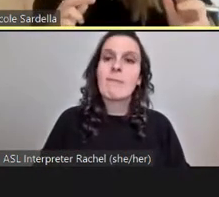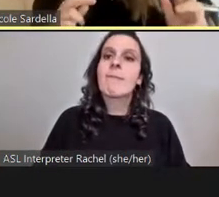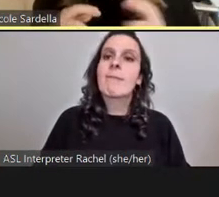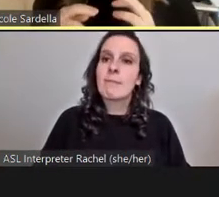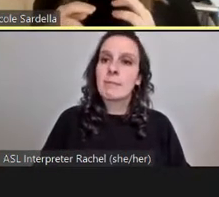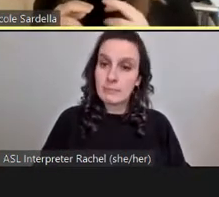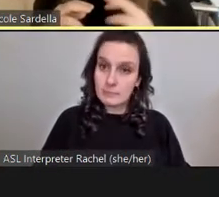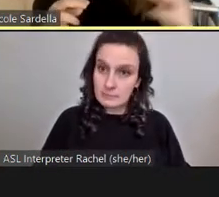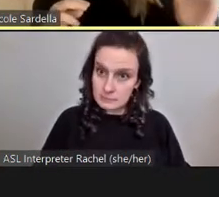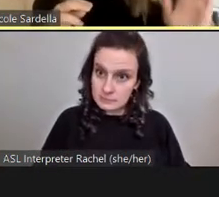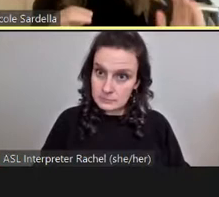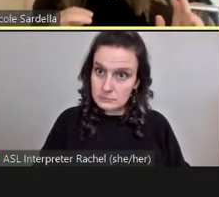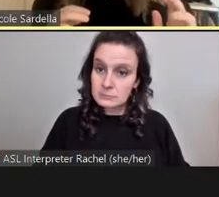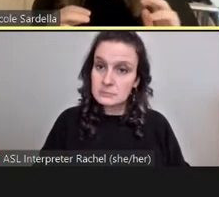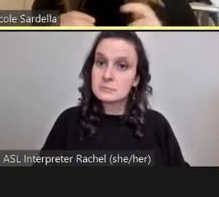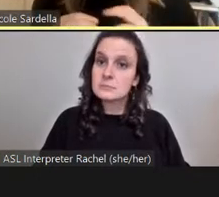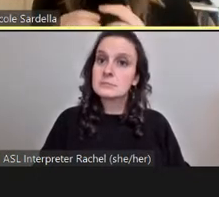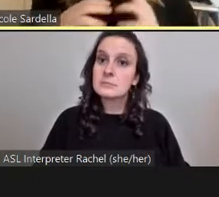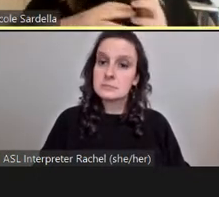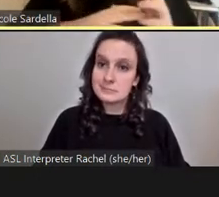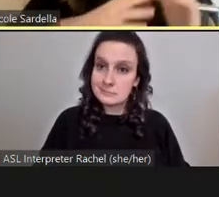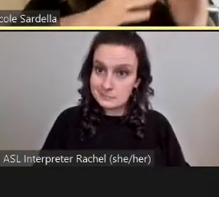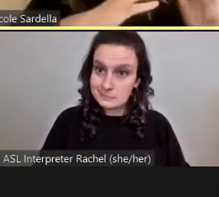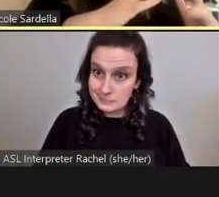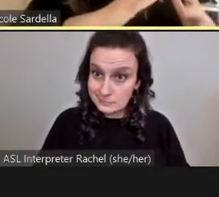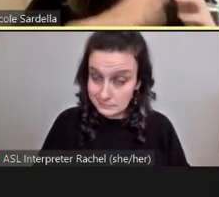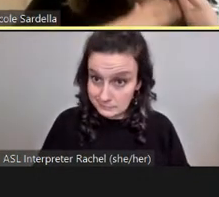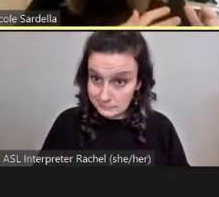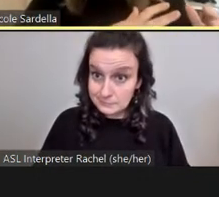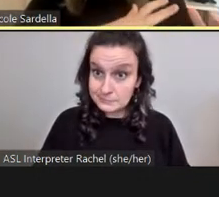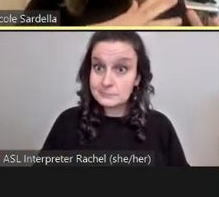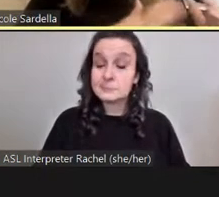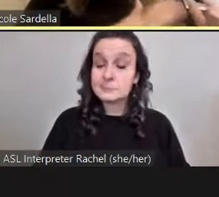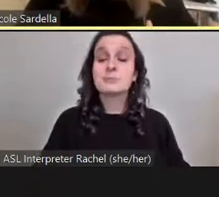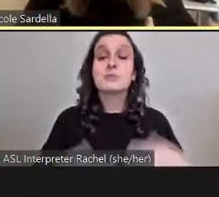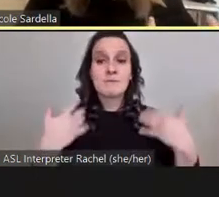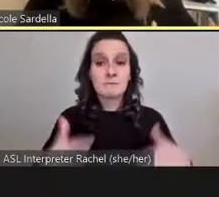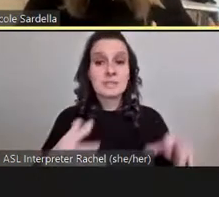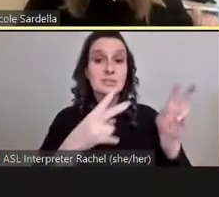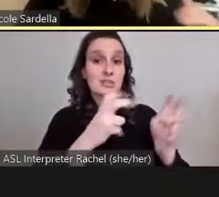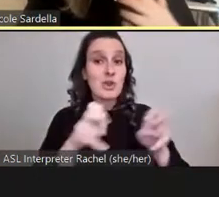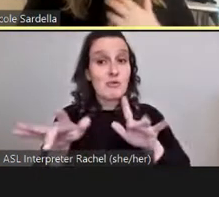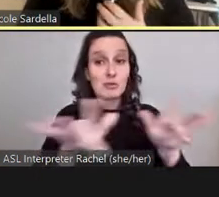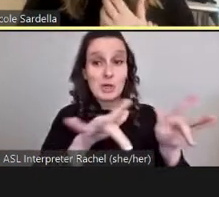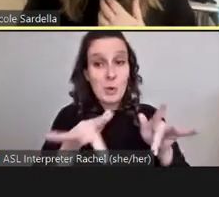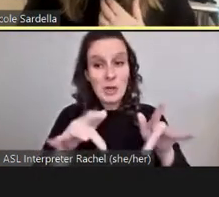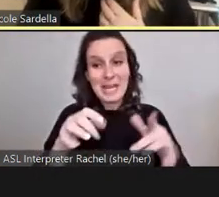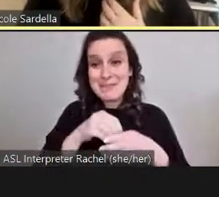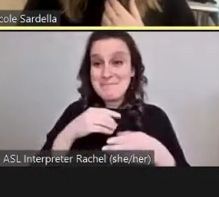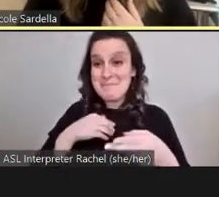once I'm out of my recording studio / closet,